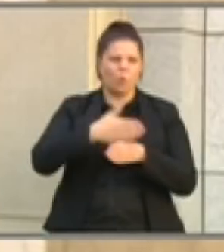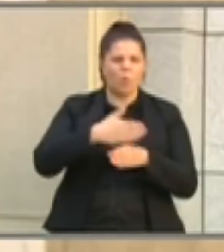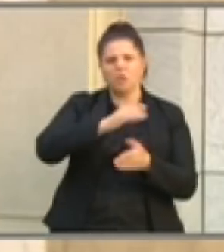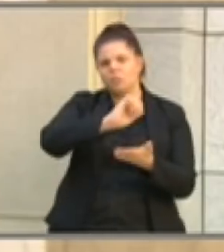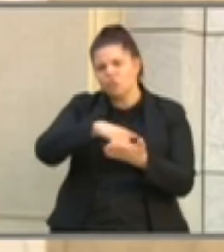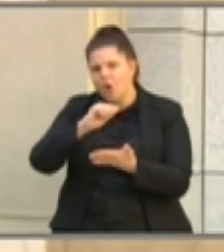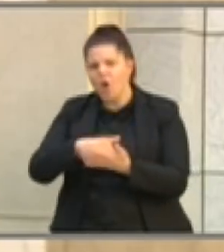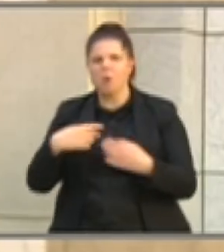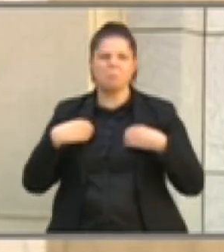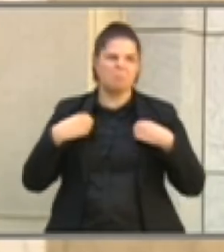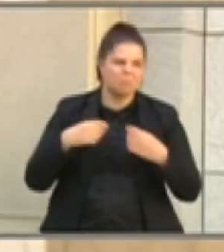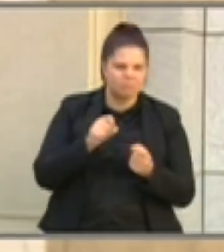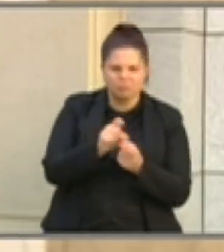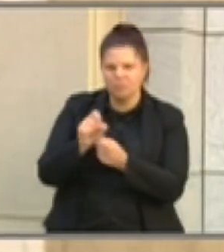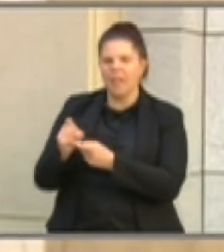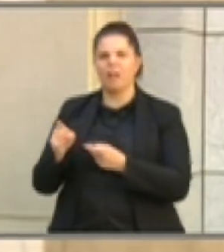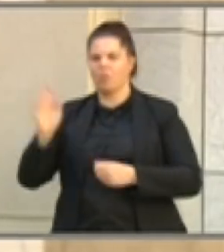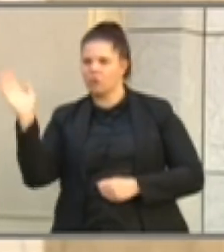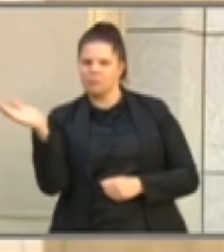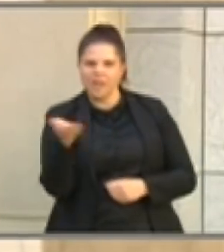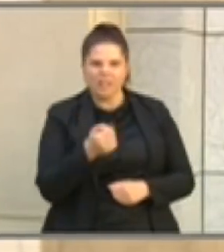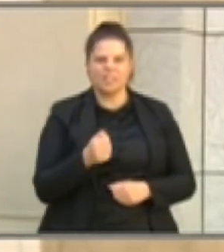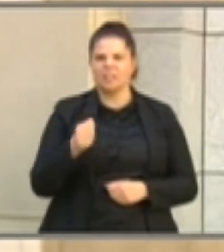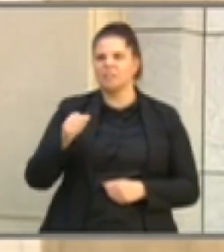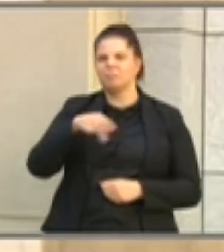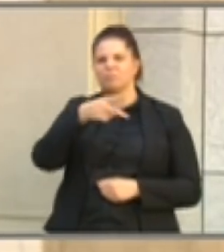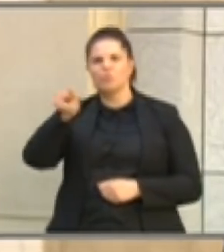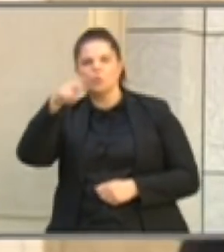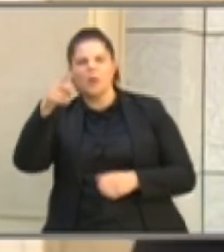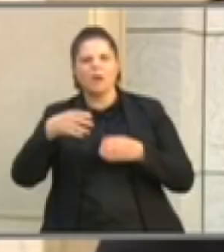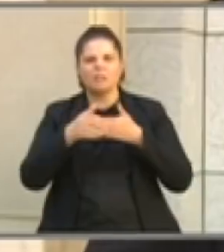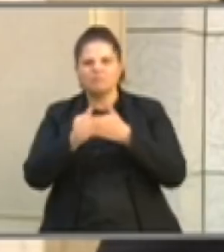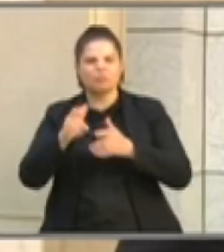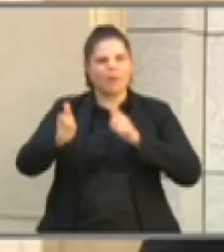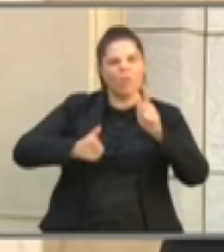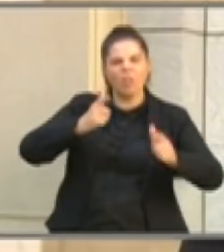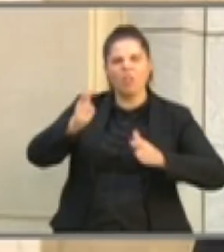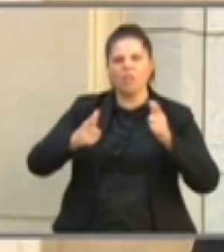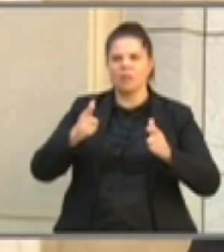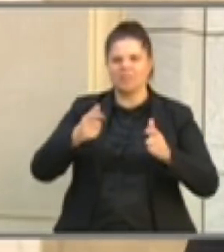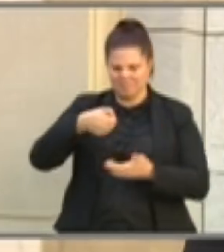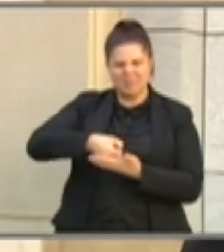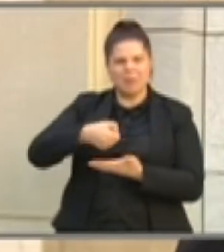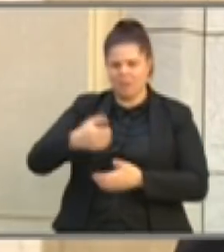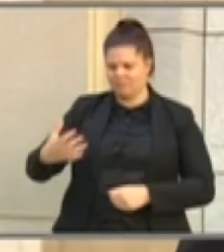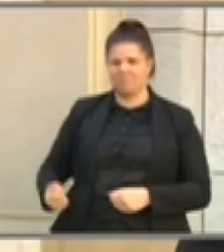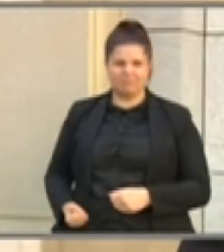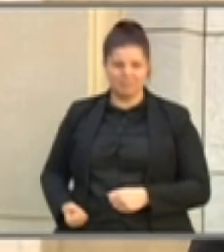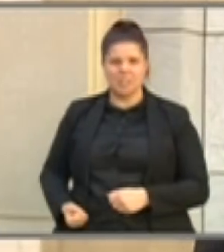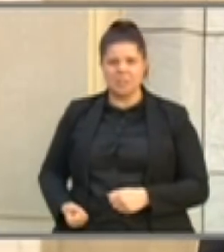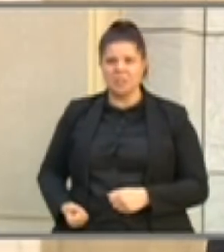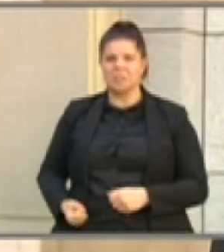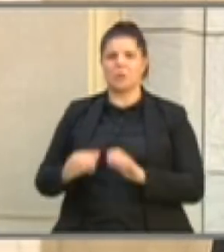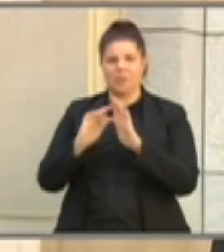the hospitality space, in the tourism space, who may have been on minimum wage. And this effectively is 100%